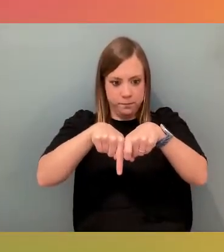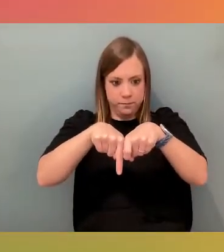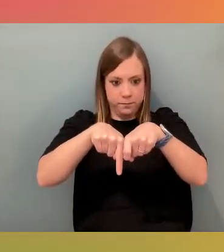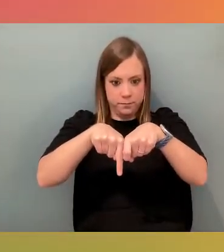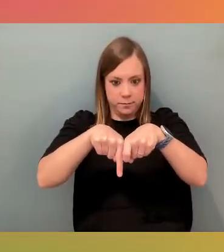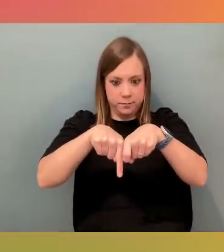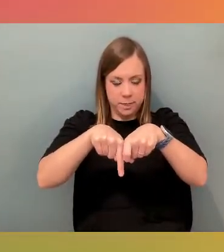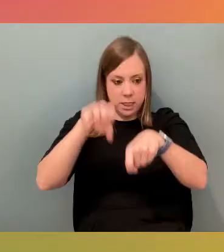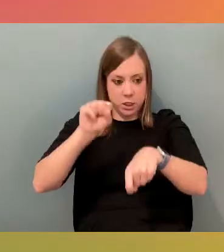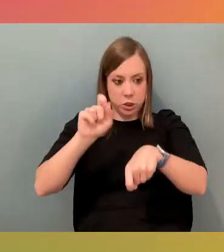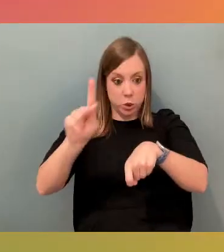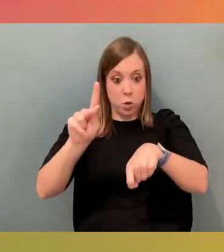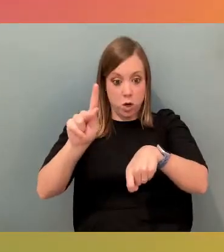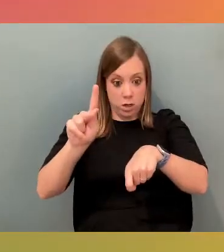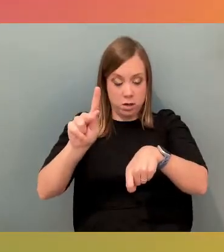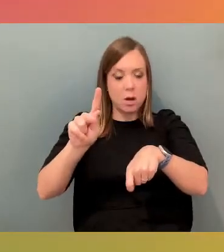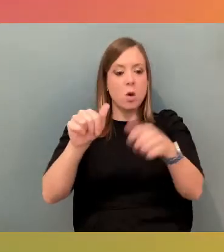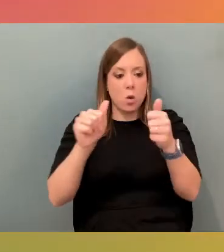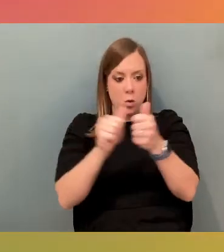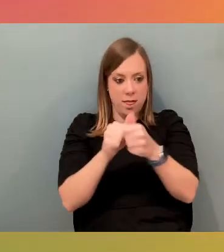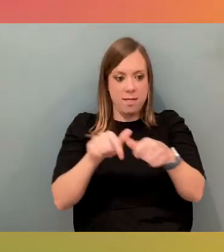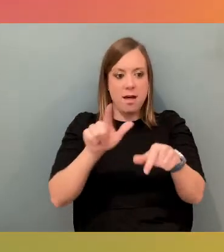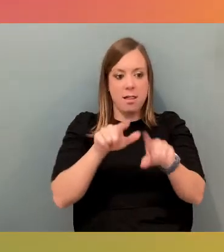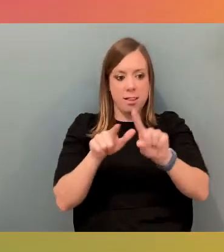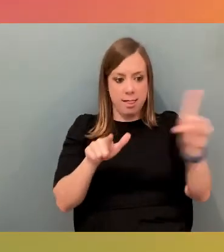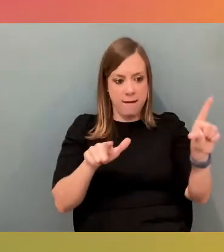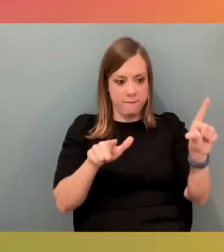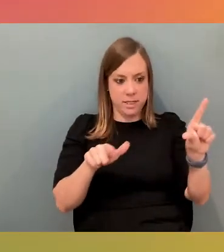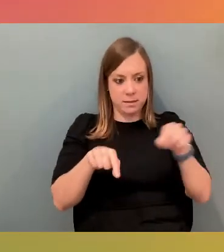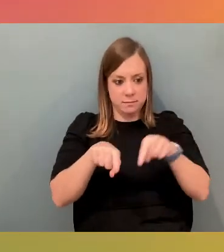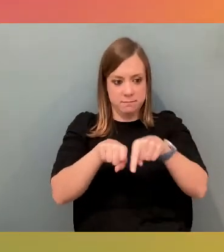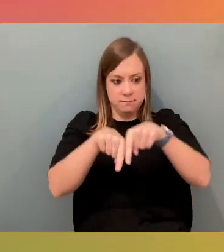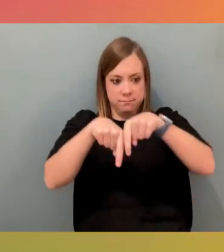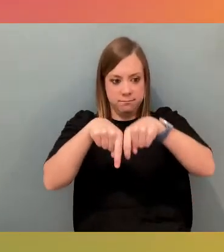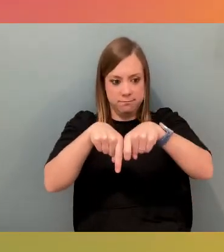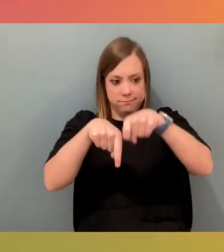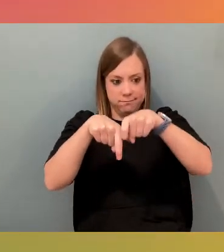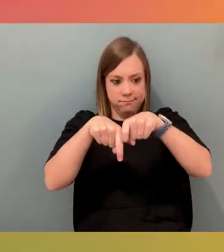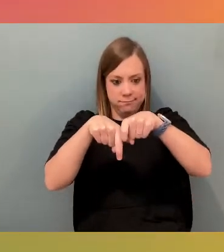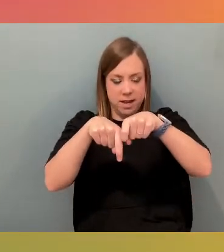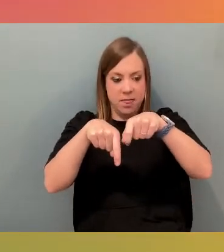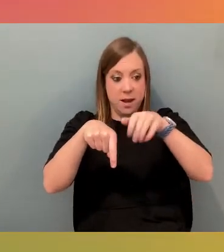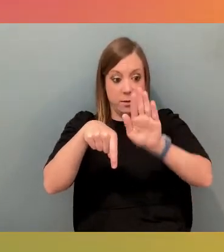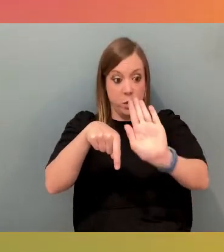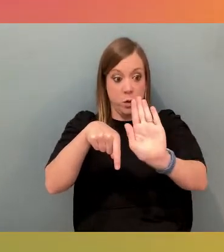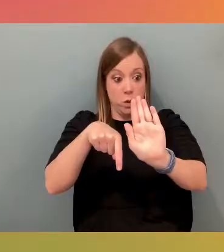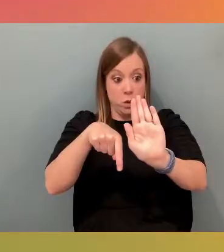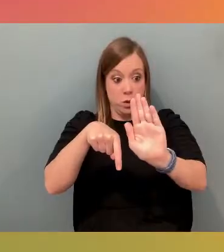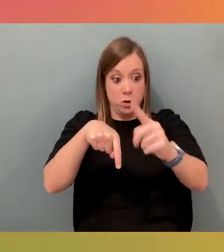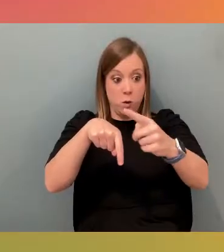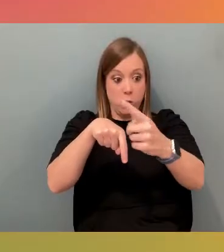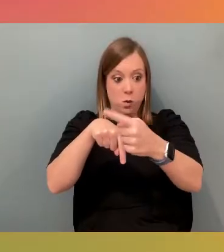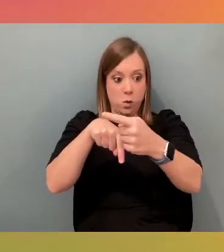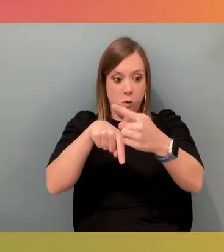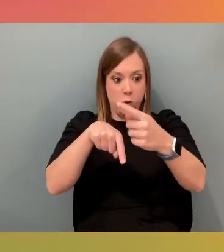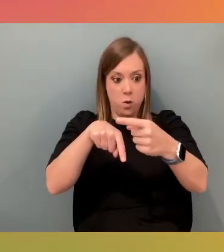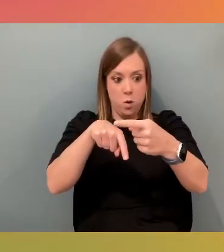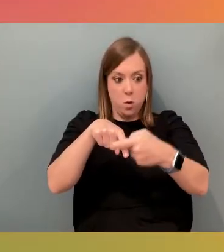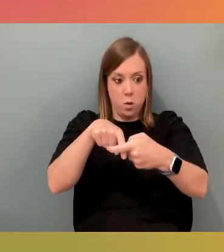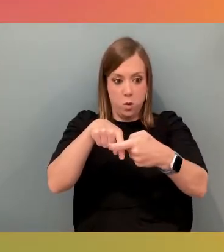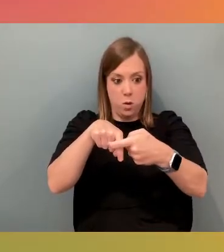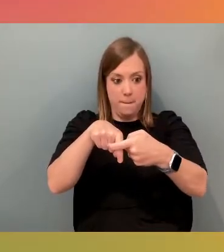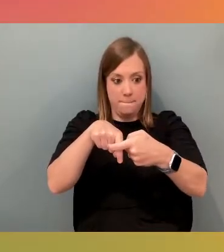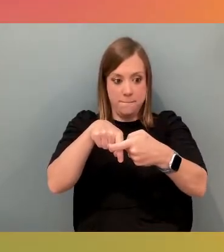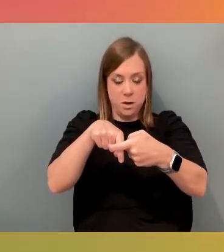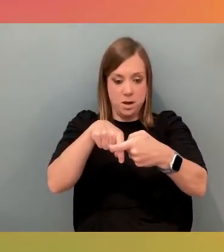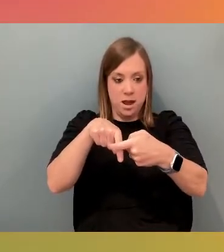pose with that left knee nice and high. And then flexing the left foot, finding that figure four shape. And